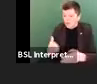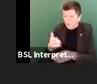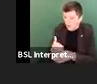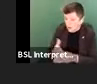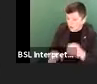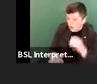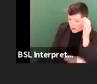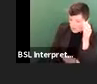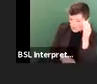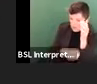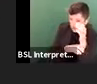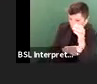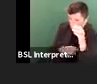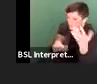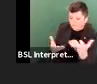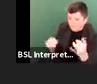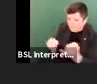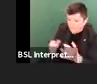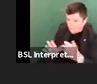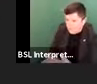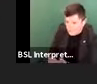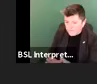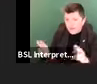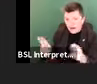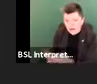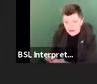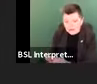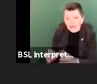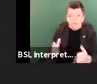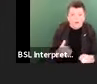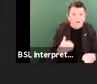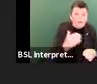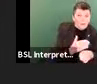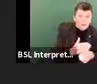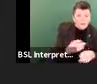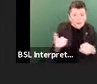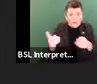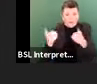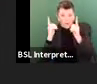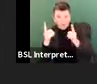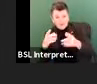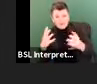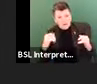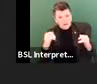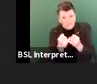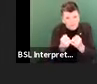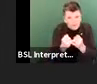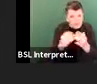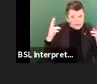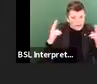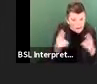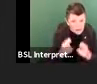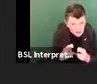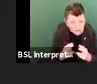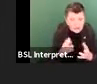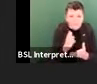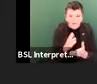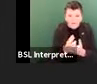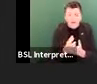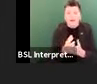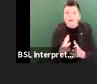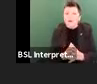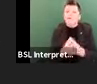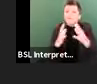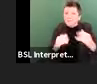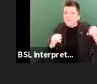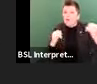middle class, the conflict between employees and employers, they're not seen as sharp conflicts on the background of this very sharp conflict between